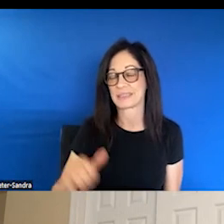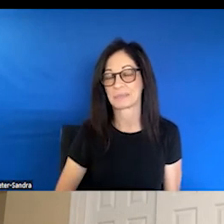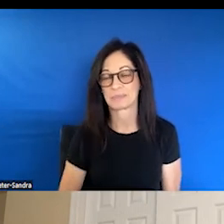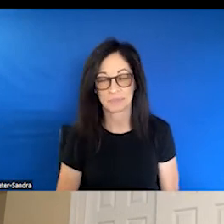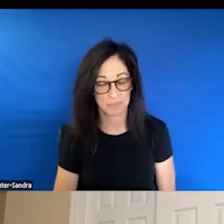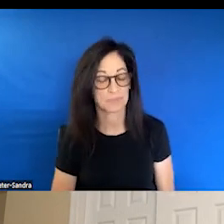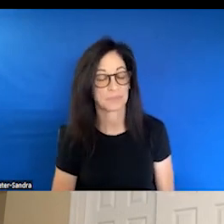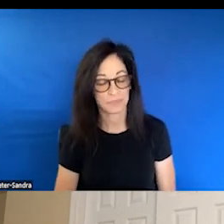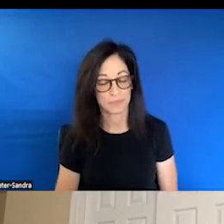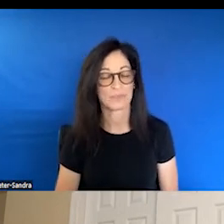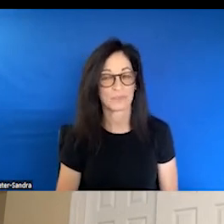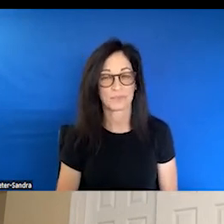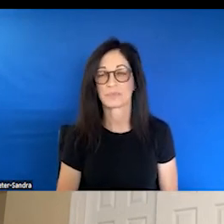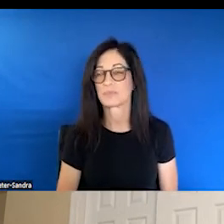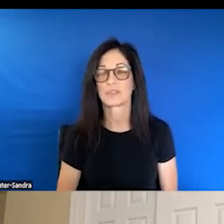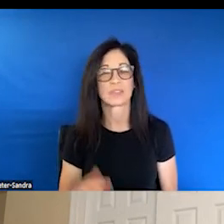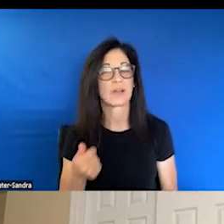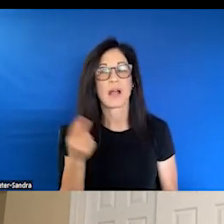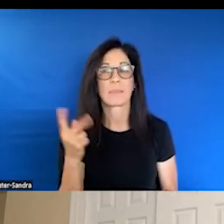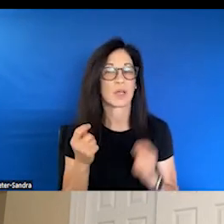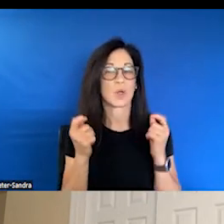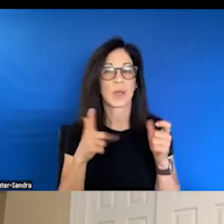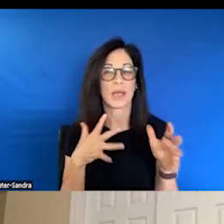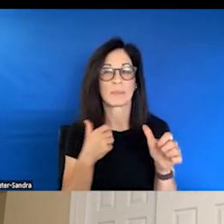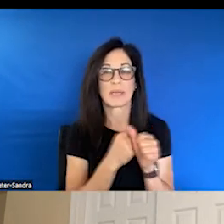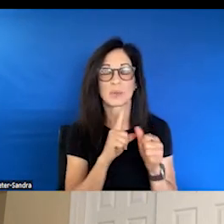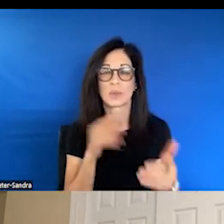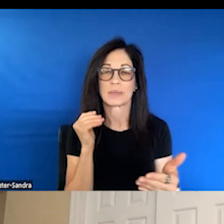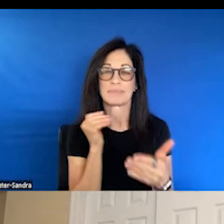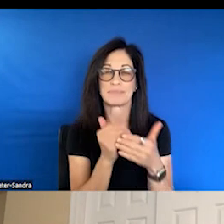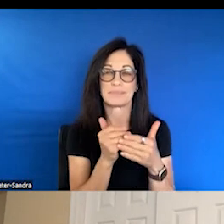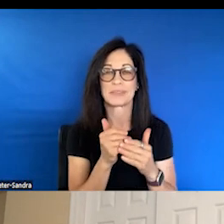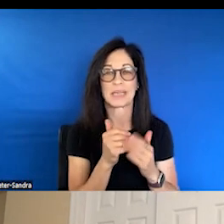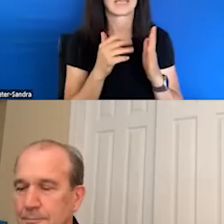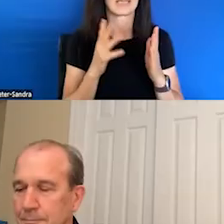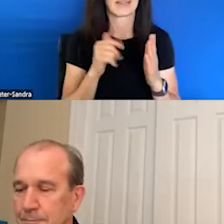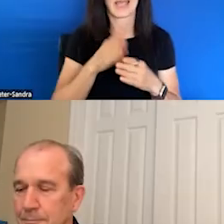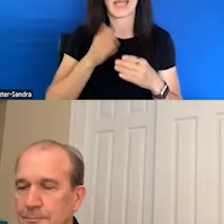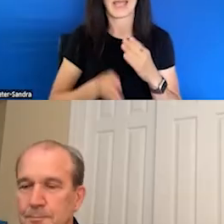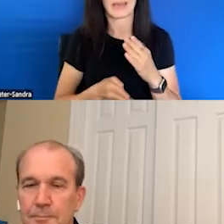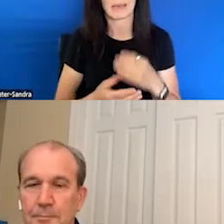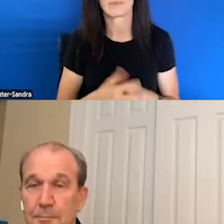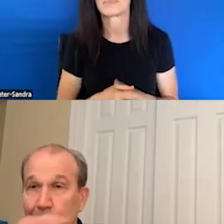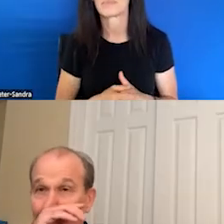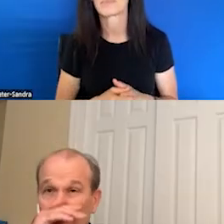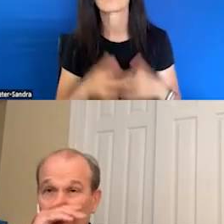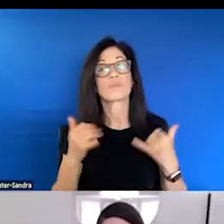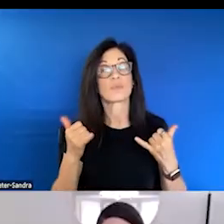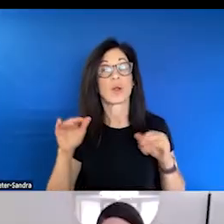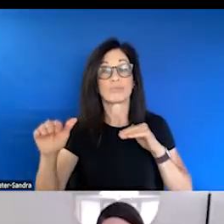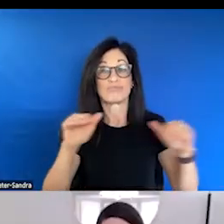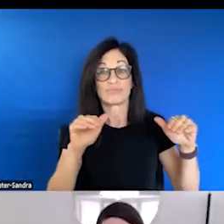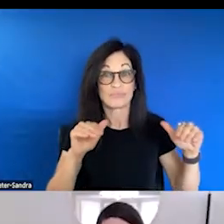Awesome. Just a couple of quick updates as we come towards the top of the hour here. Want to remind everybody that the